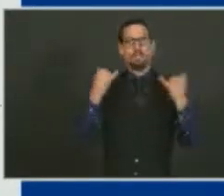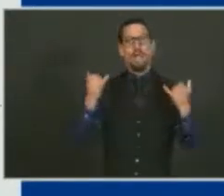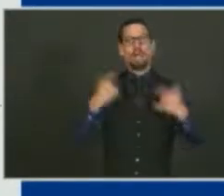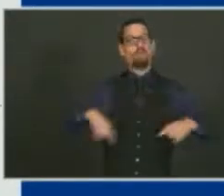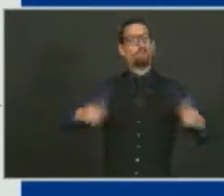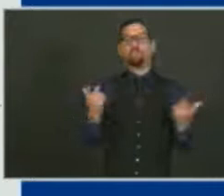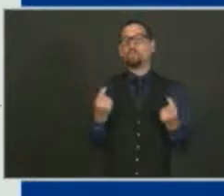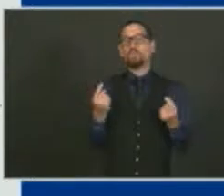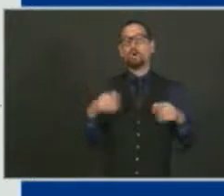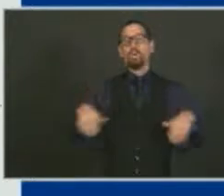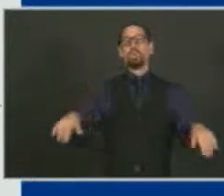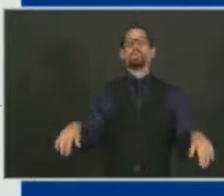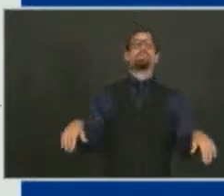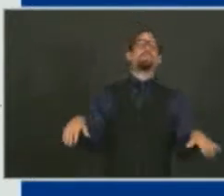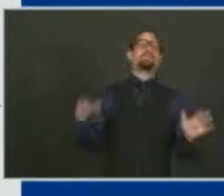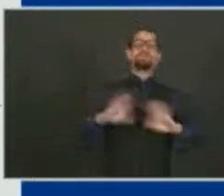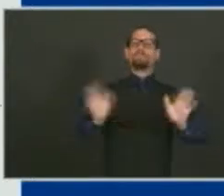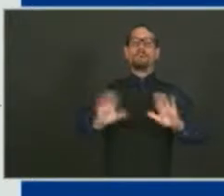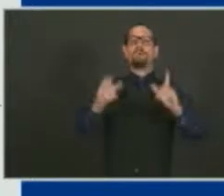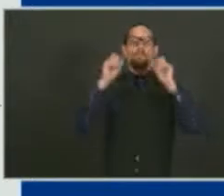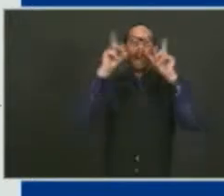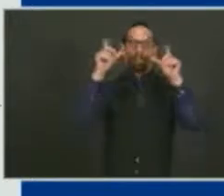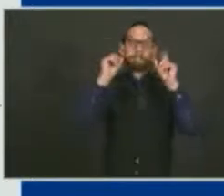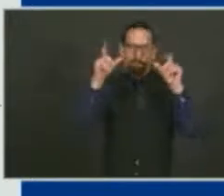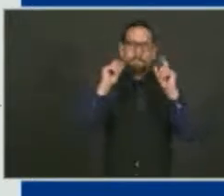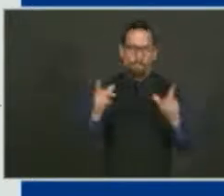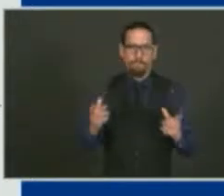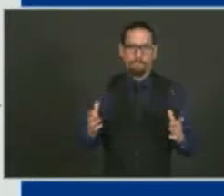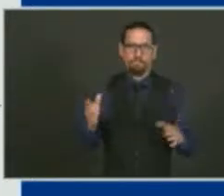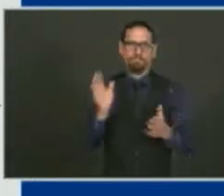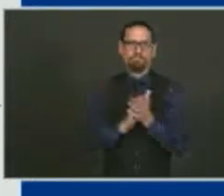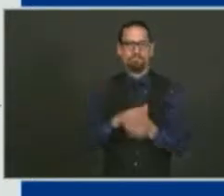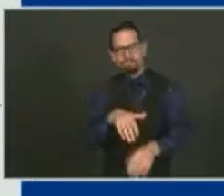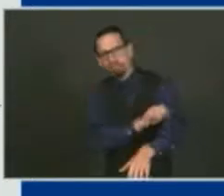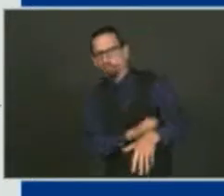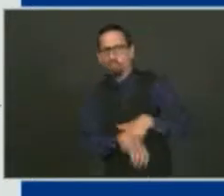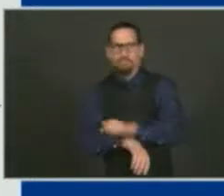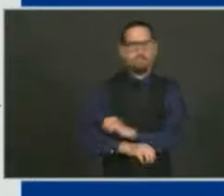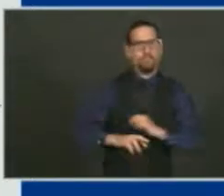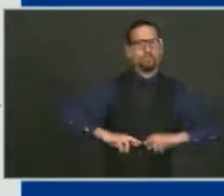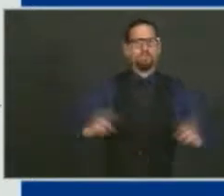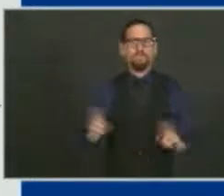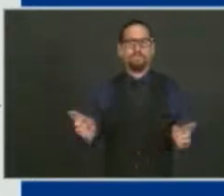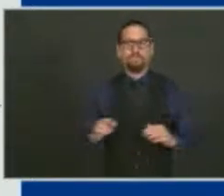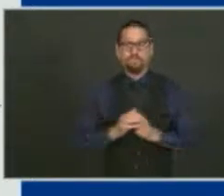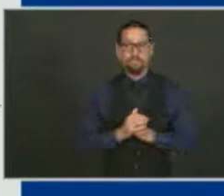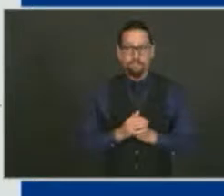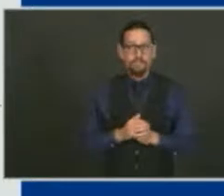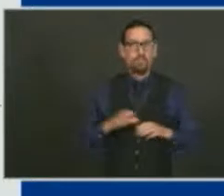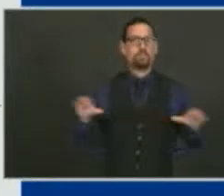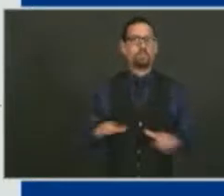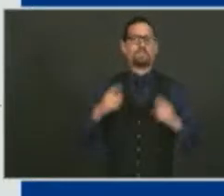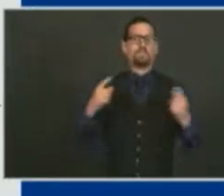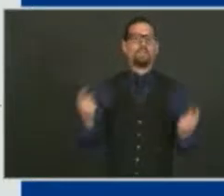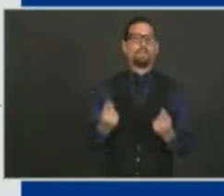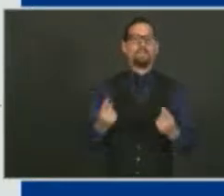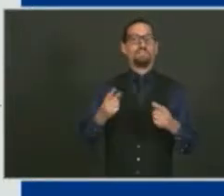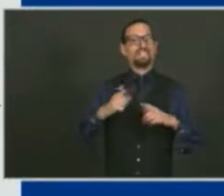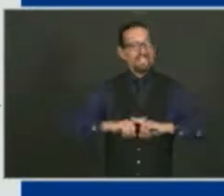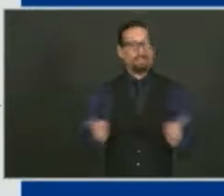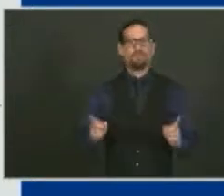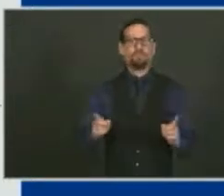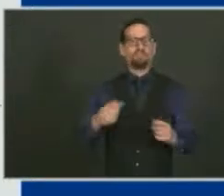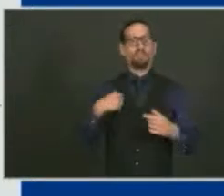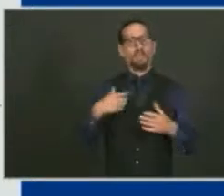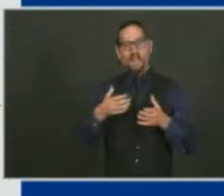of us to ask ourselves, what am I going to do differently? And that's what I would ask you. It's what I ask myself. It's what I ask